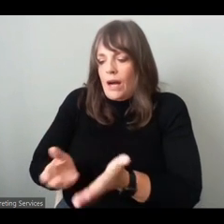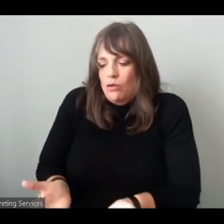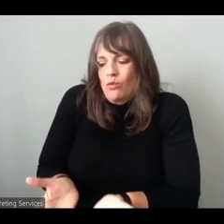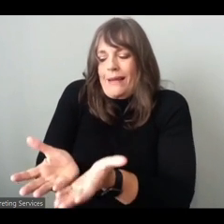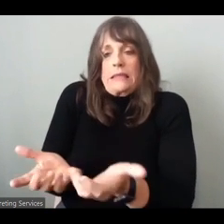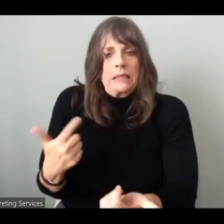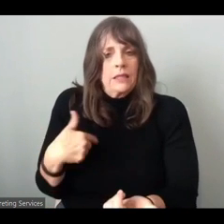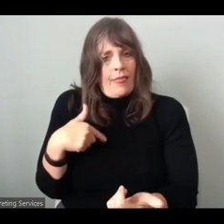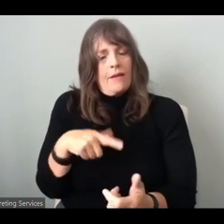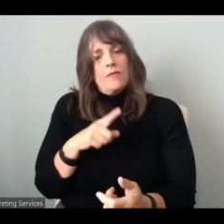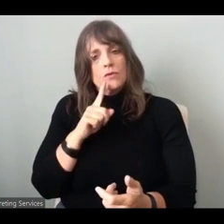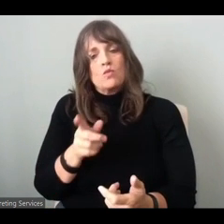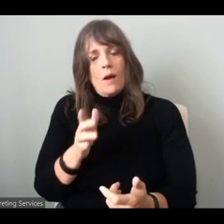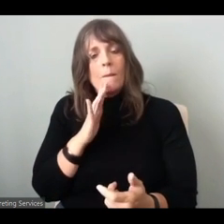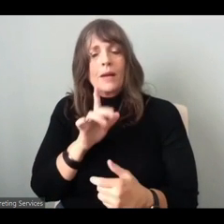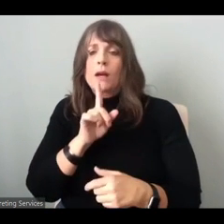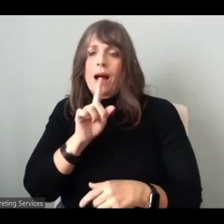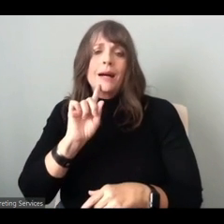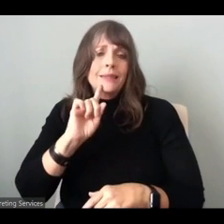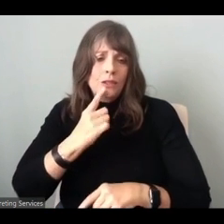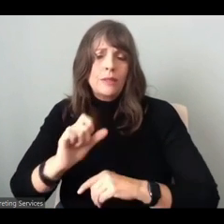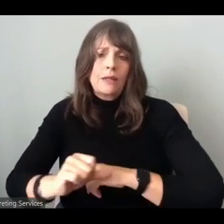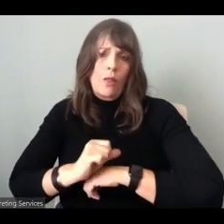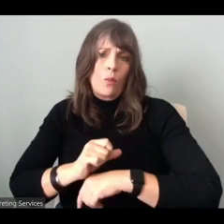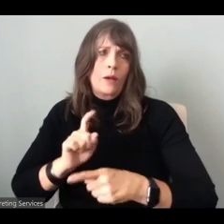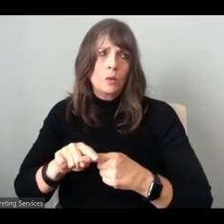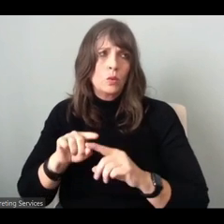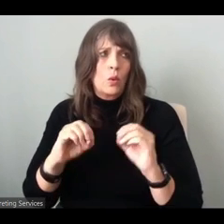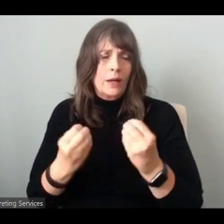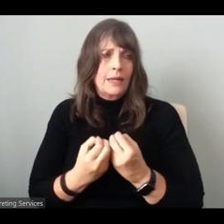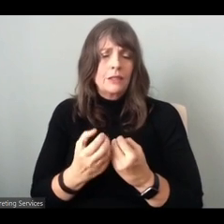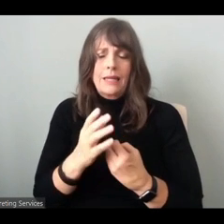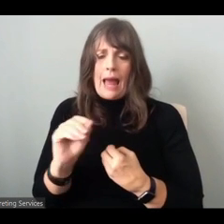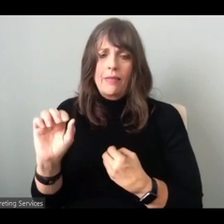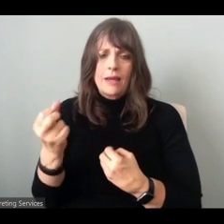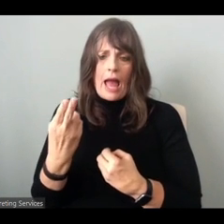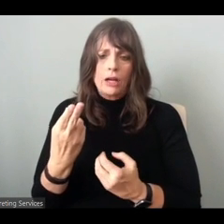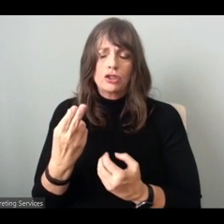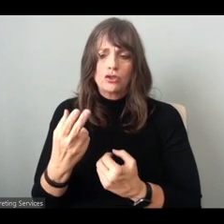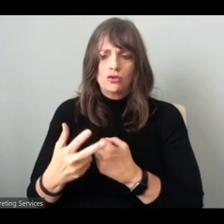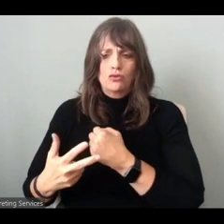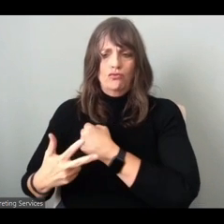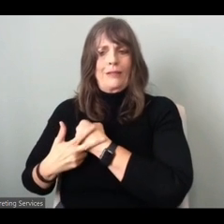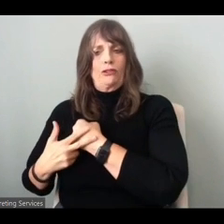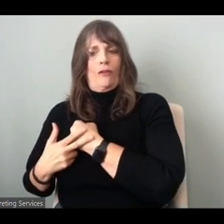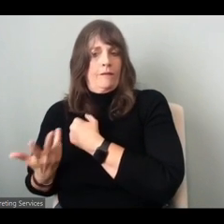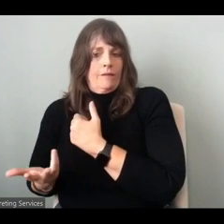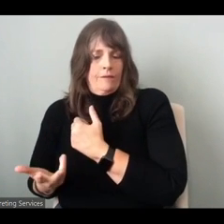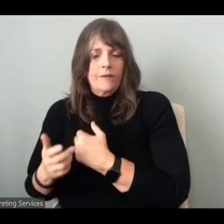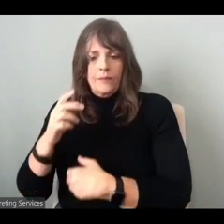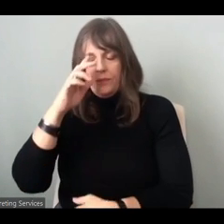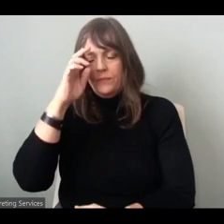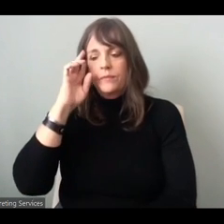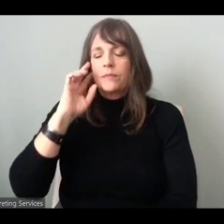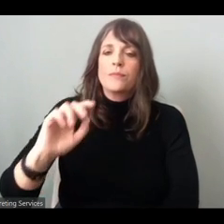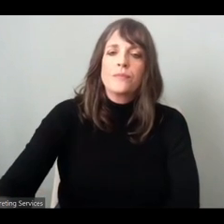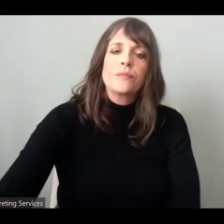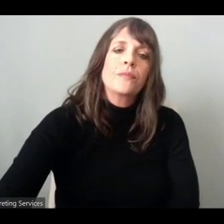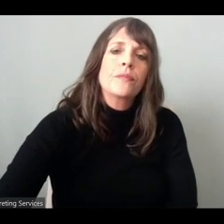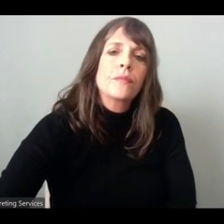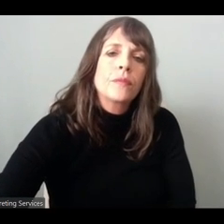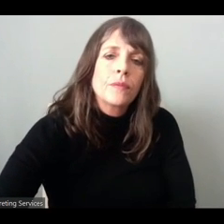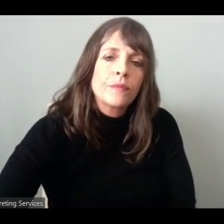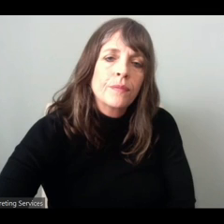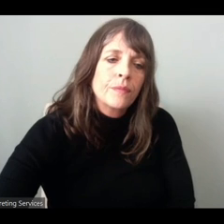threats to organizations and the communities we serve. The last point, in the long term, we need to make a commitment to